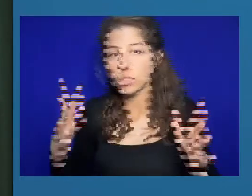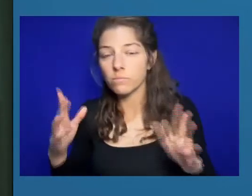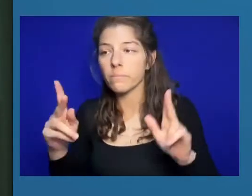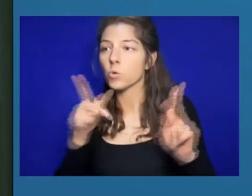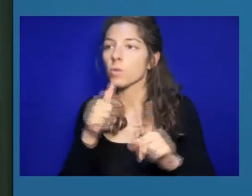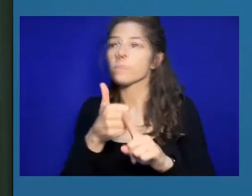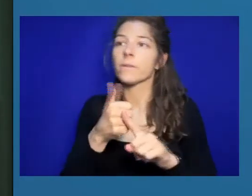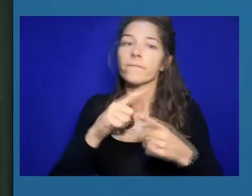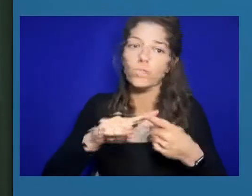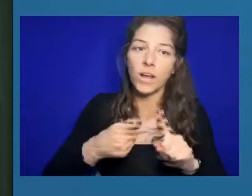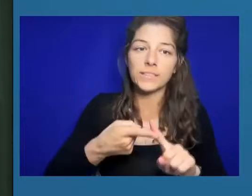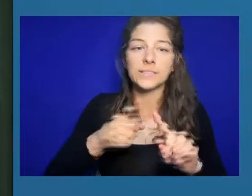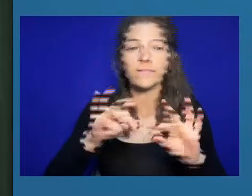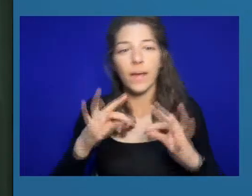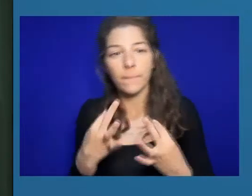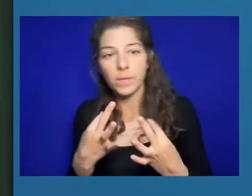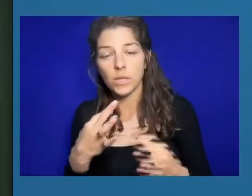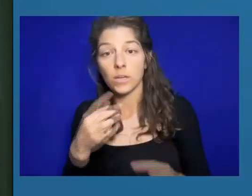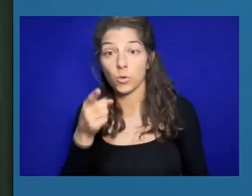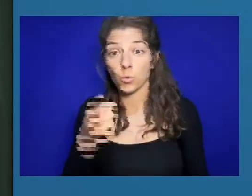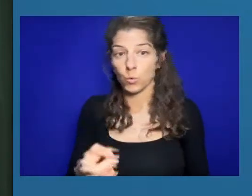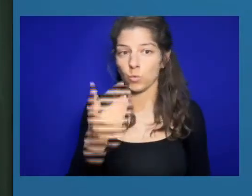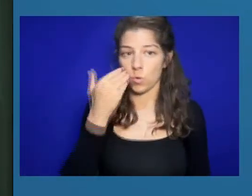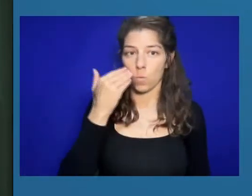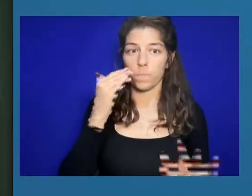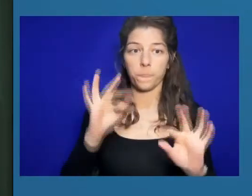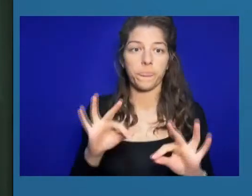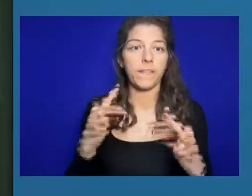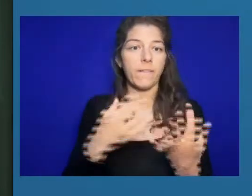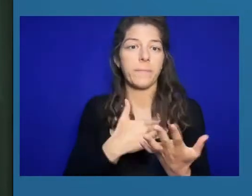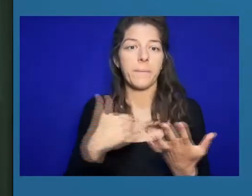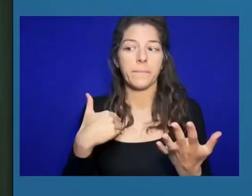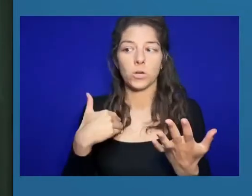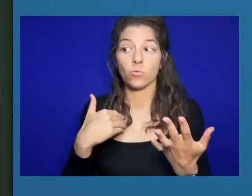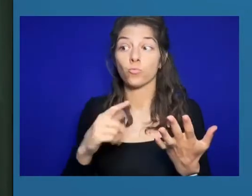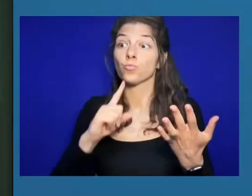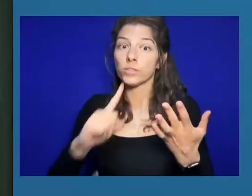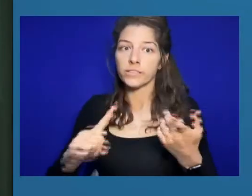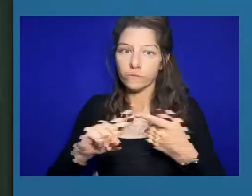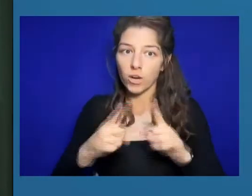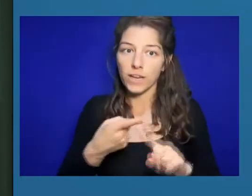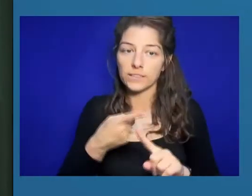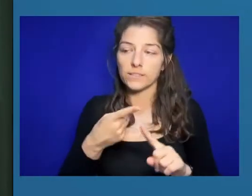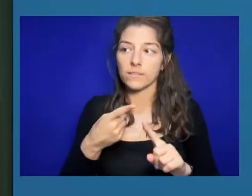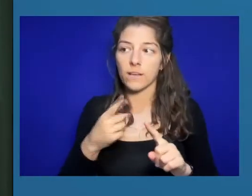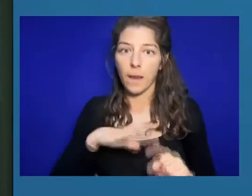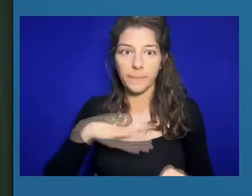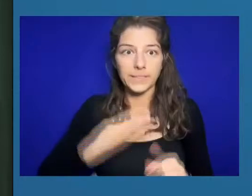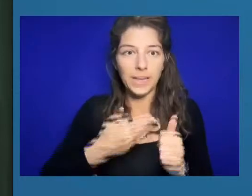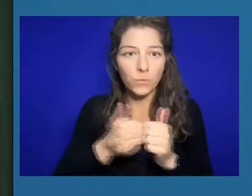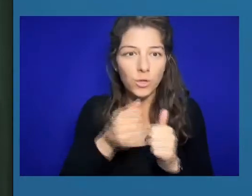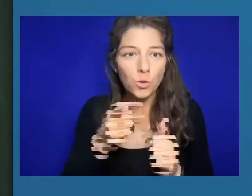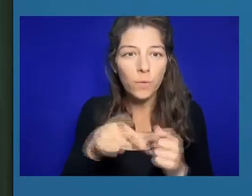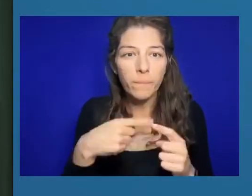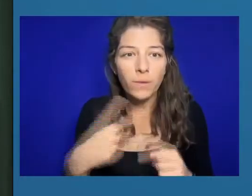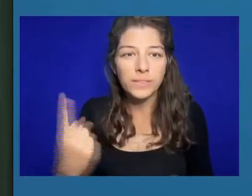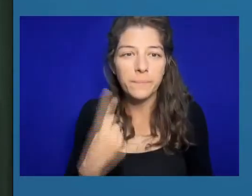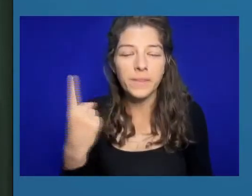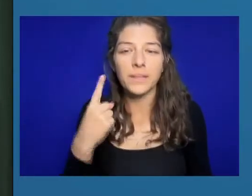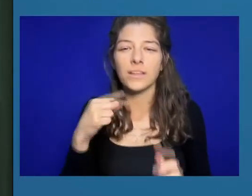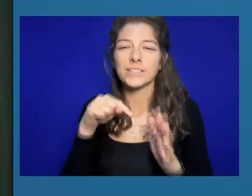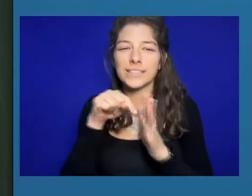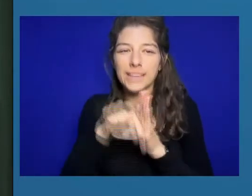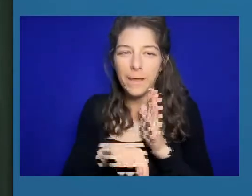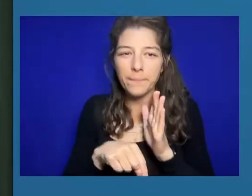family. And you know, when a family member, when a true friend gets upset with you about something, there's a depth and